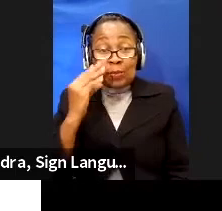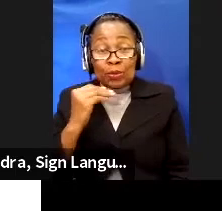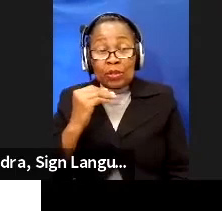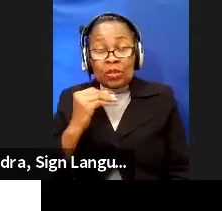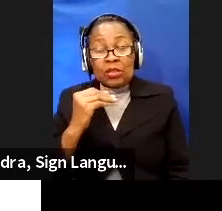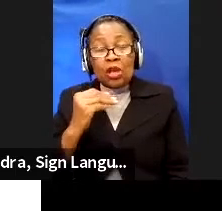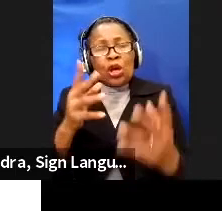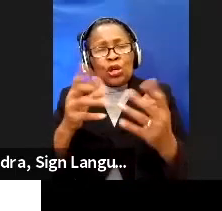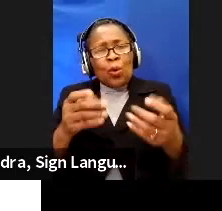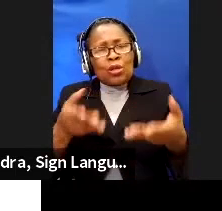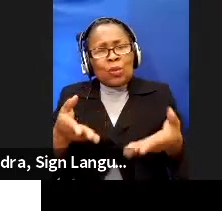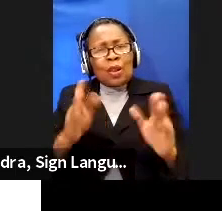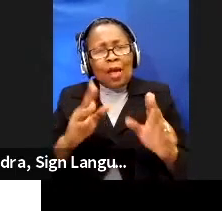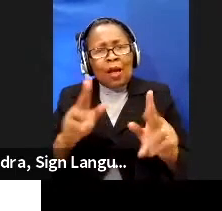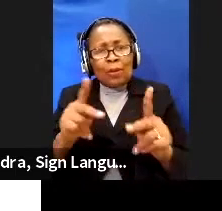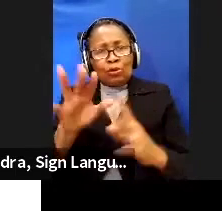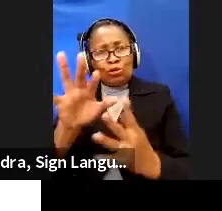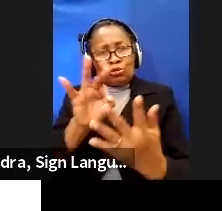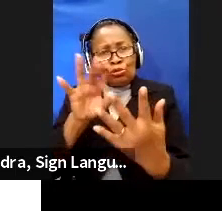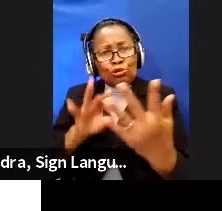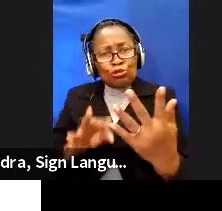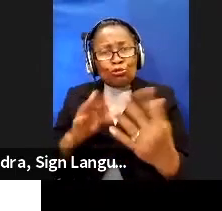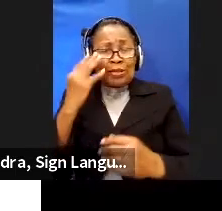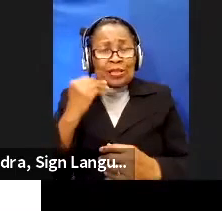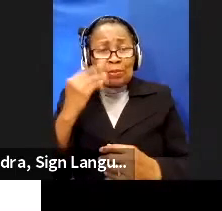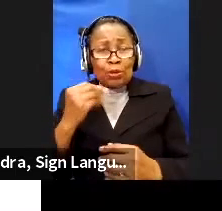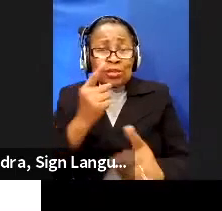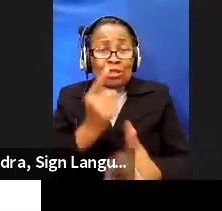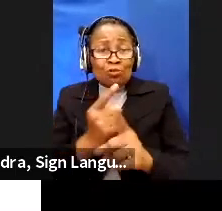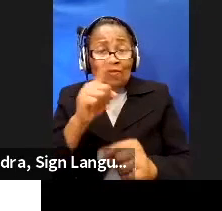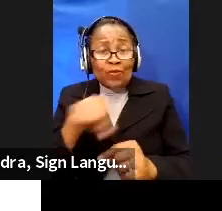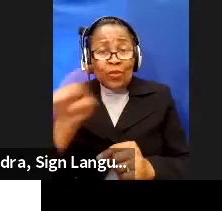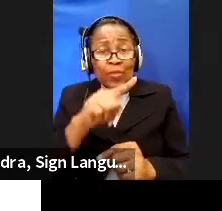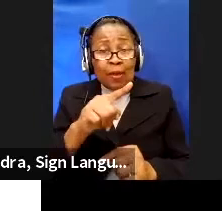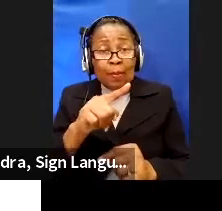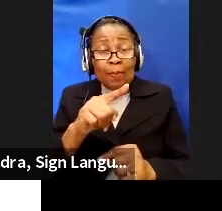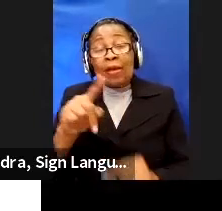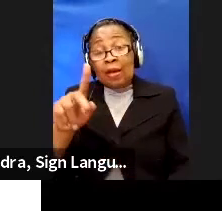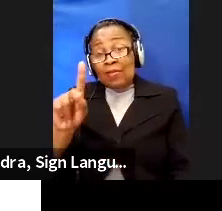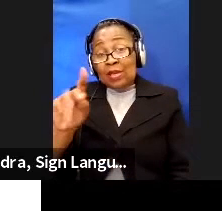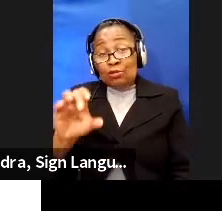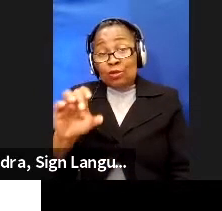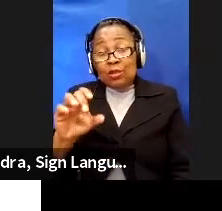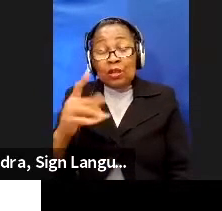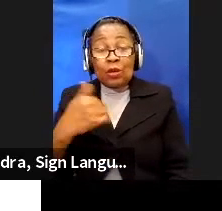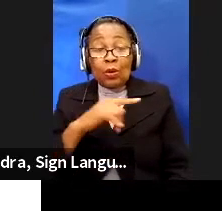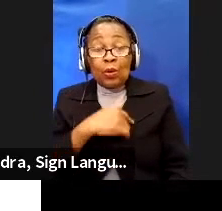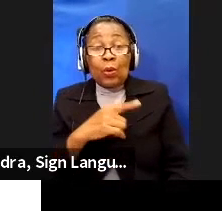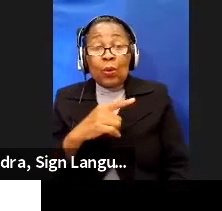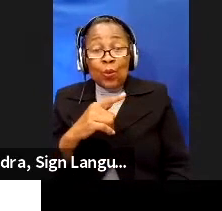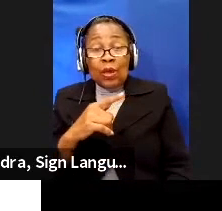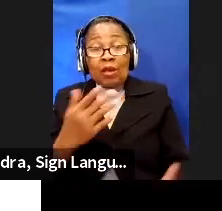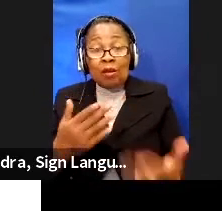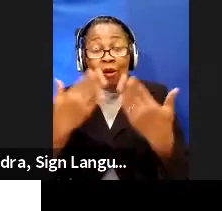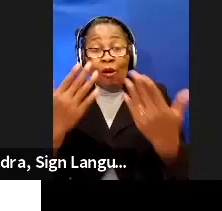that is right for them. And so, for example, at the Kennedy Center, we offered sensory-friendly performances for the first time along